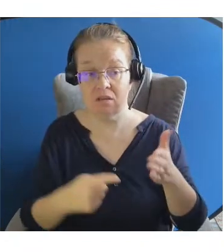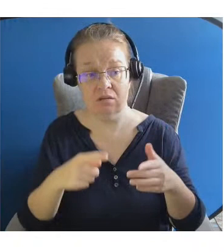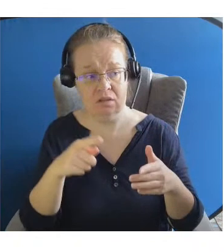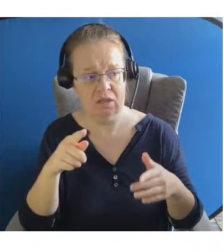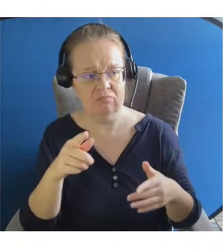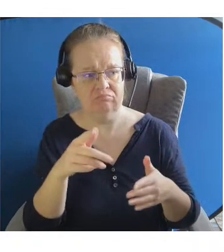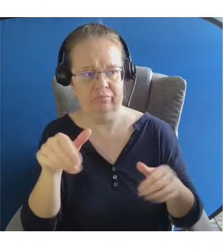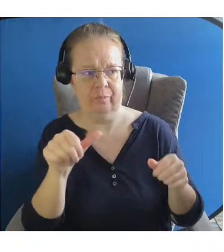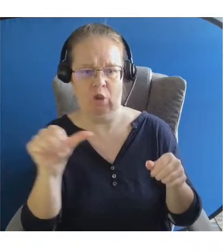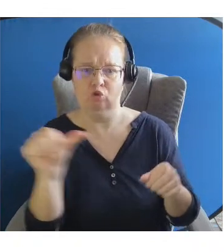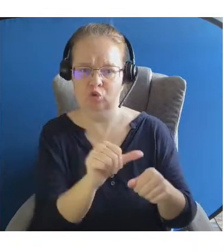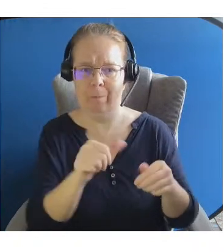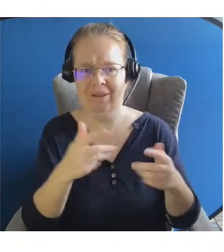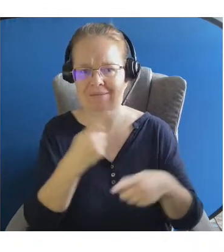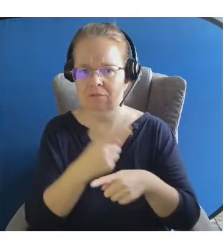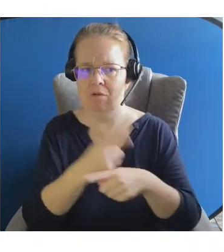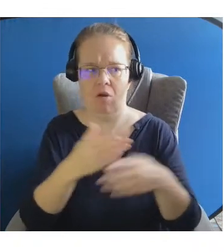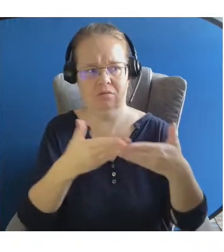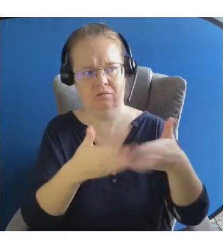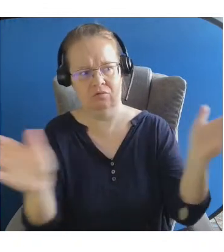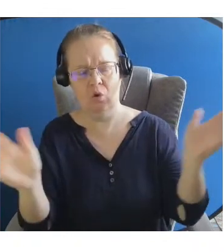be